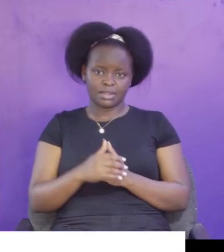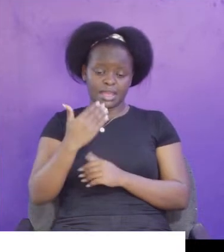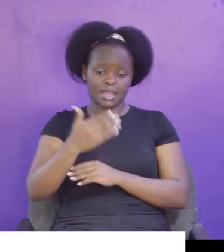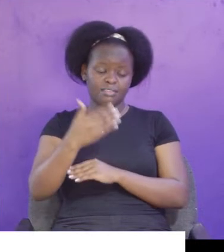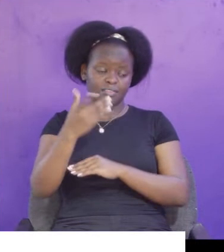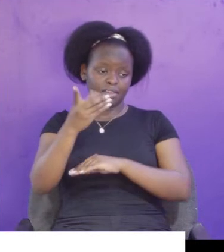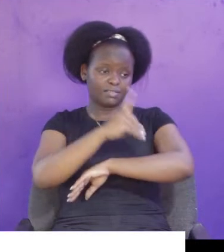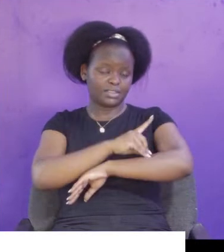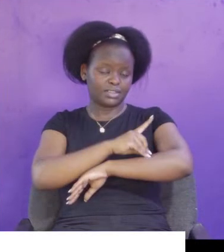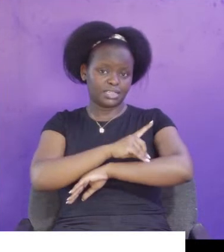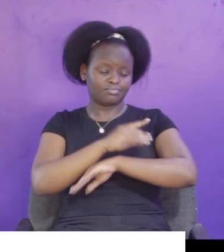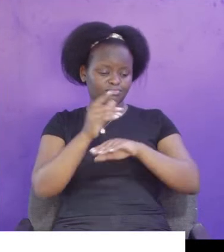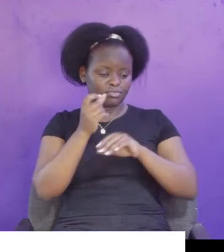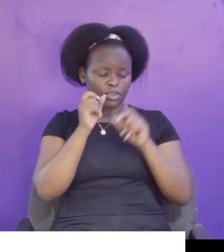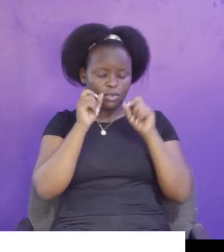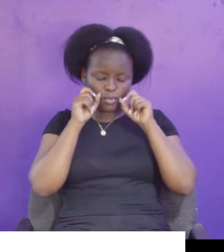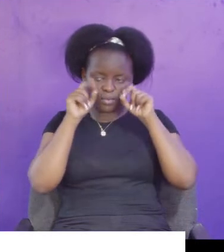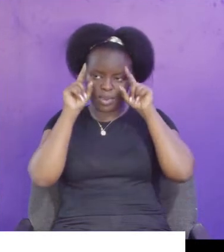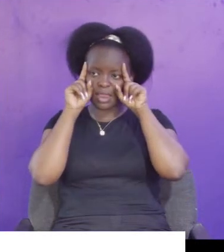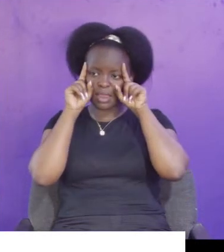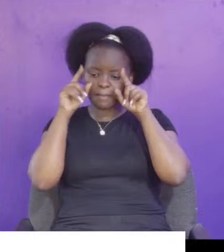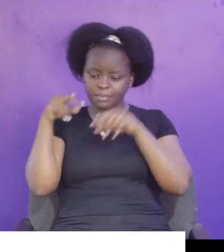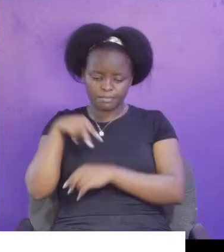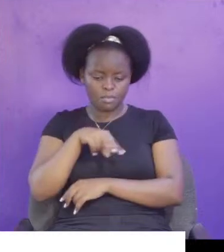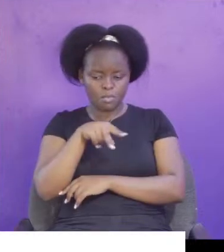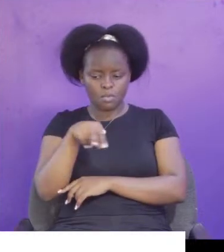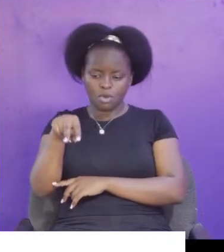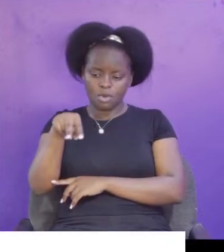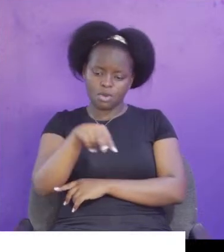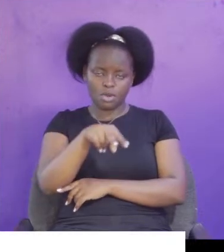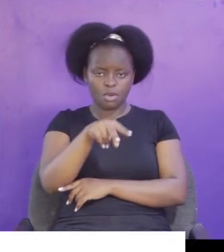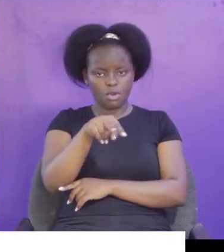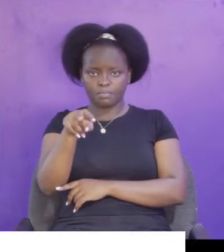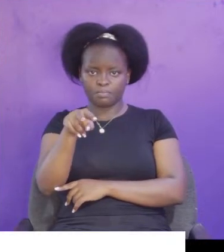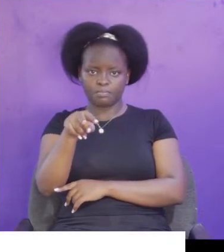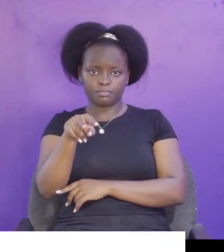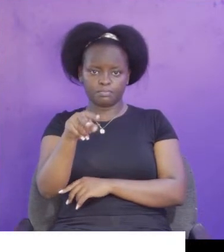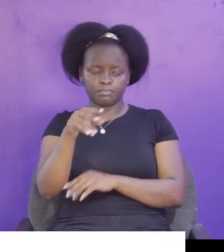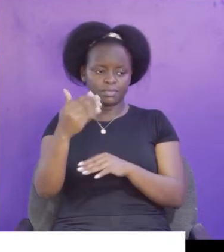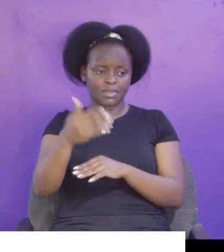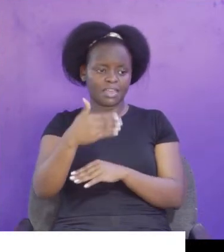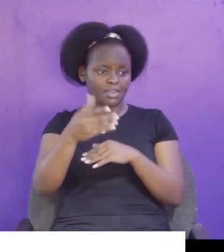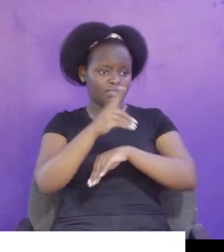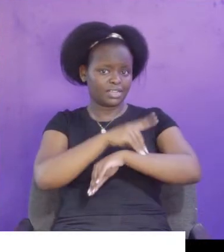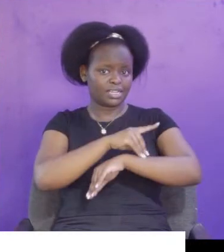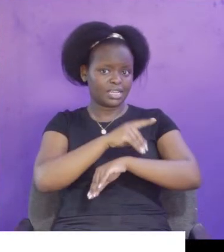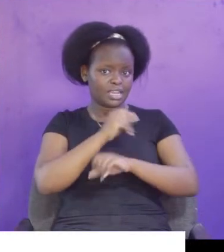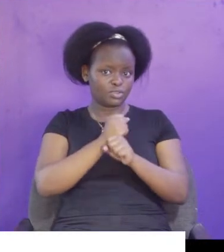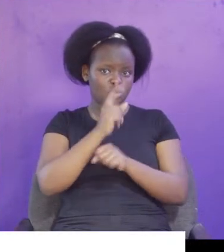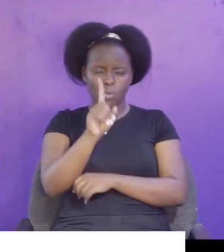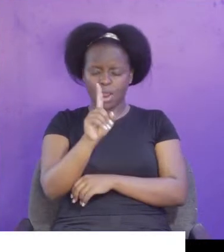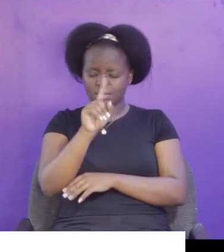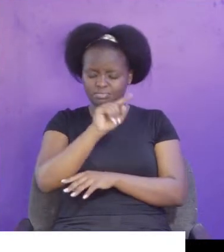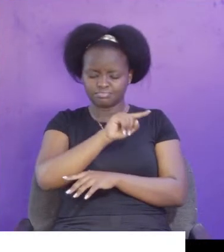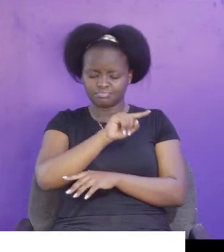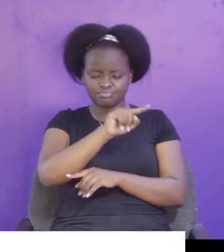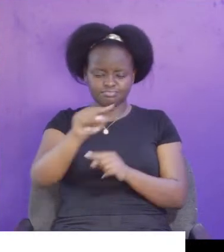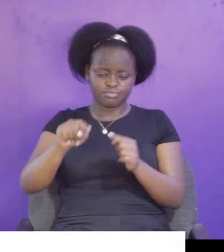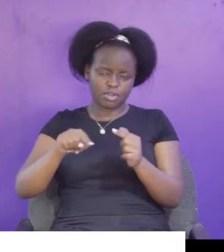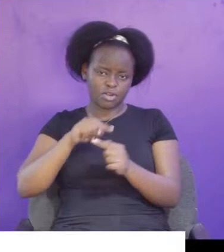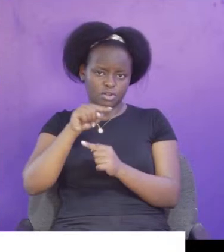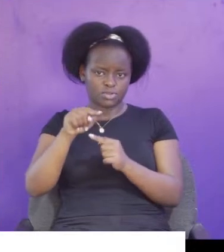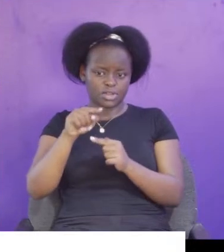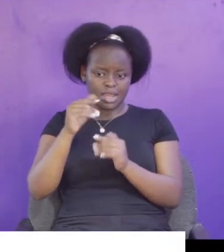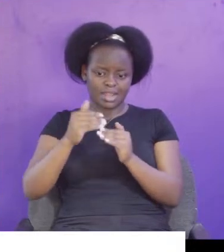was waking up and walking. And every day he would do 1 round. The next day he would